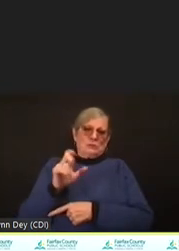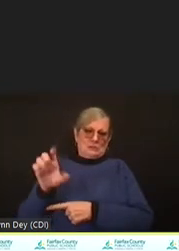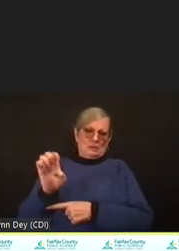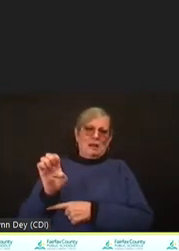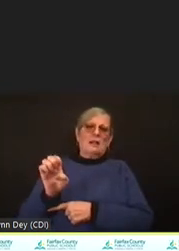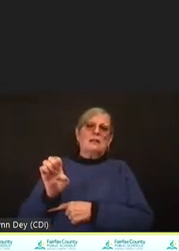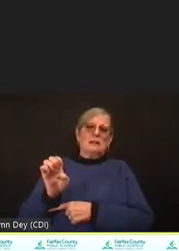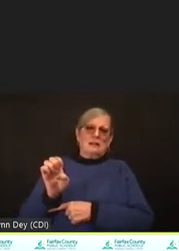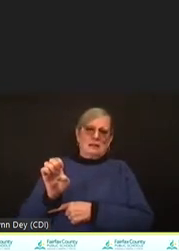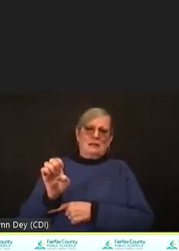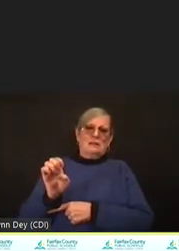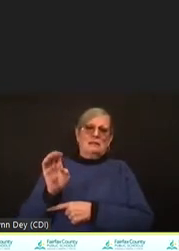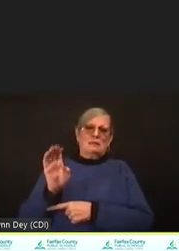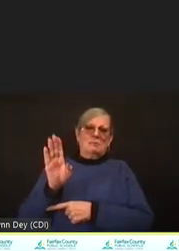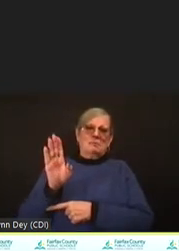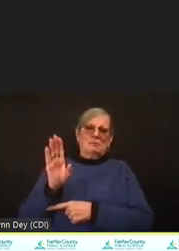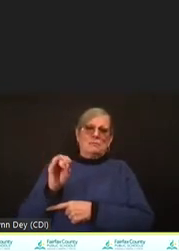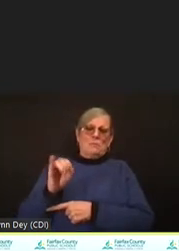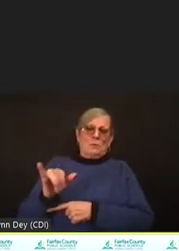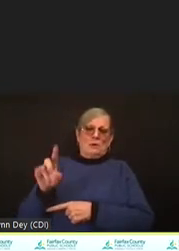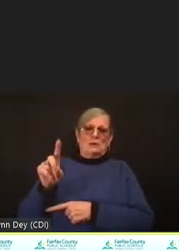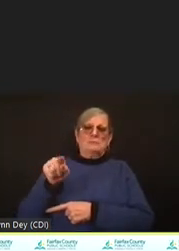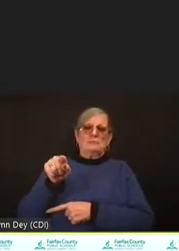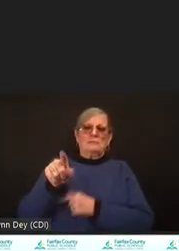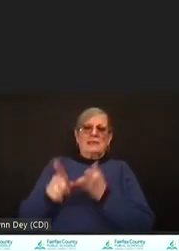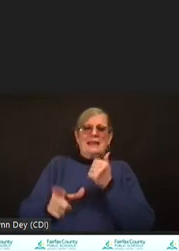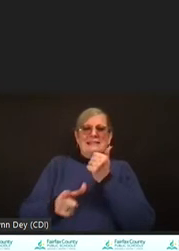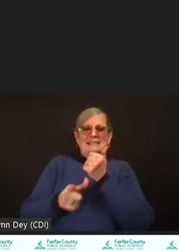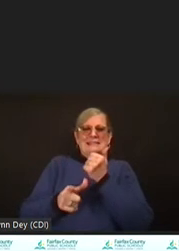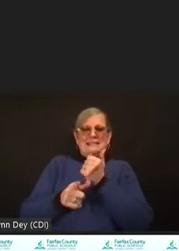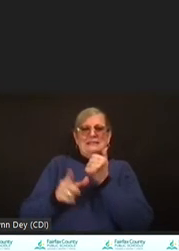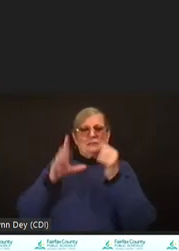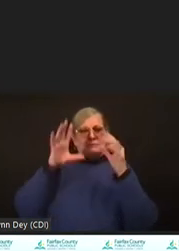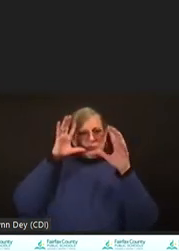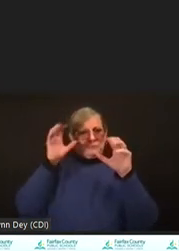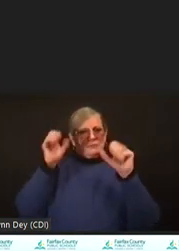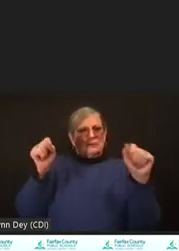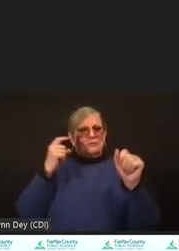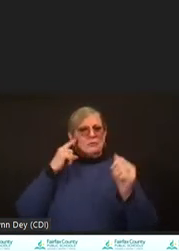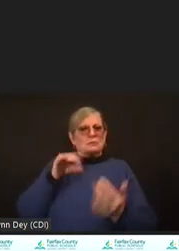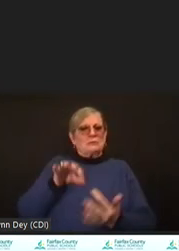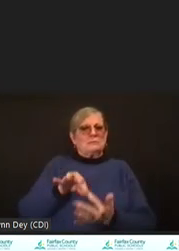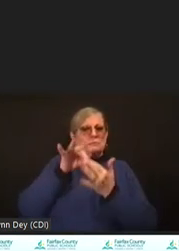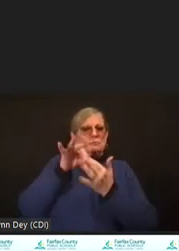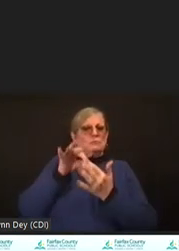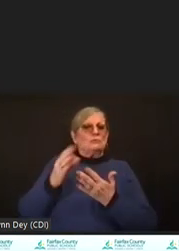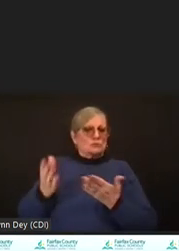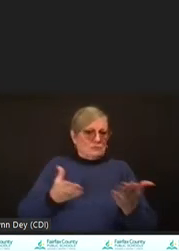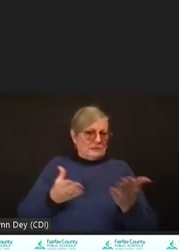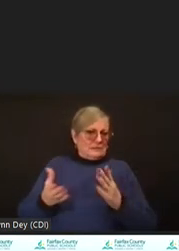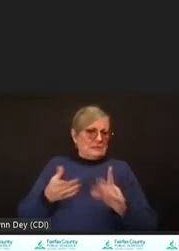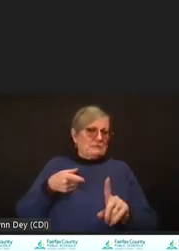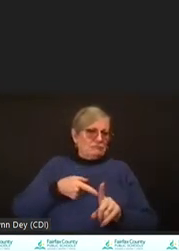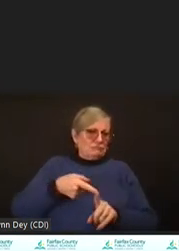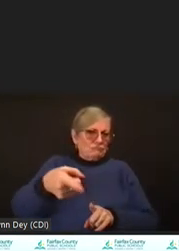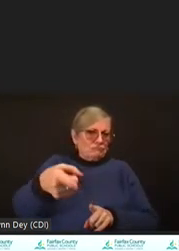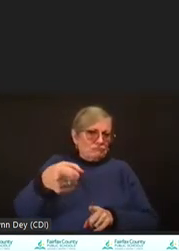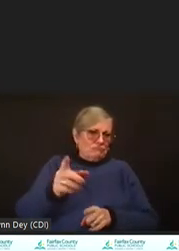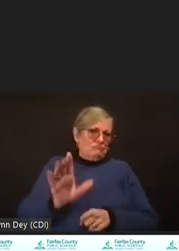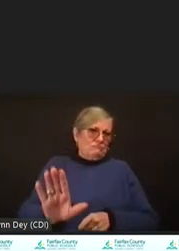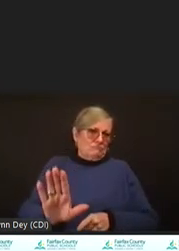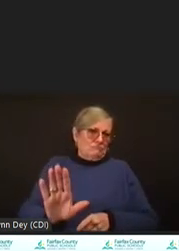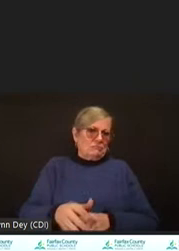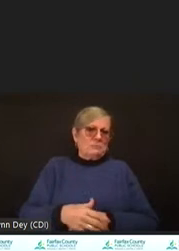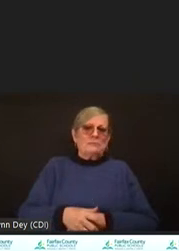for Special Services. Dr. Boyd. Thank you, Dr. Brabrand, and good evening to our Fairfax community. As